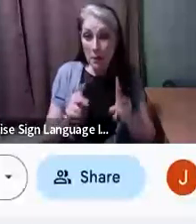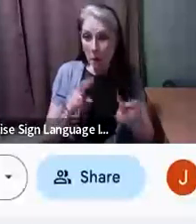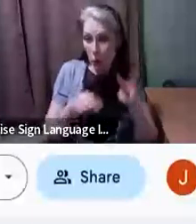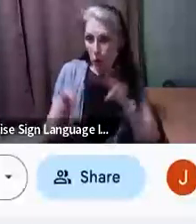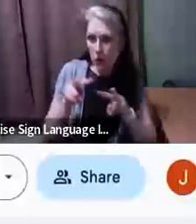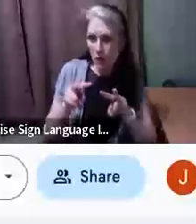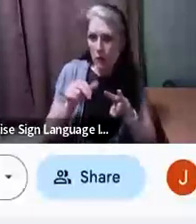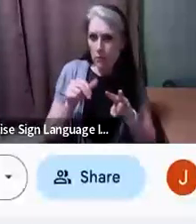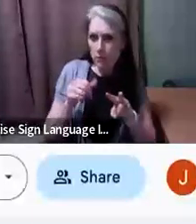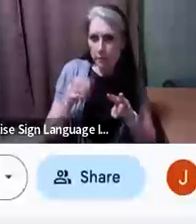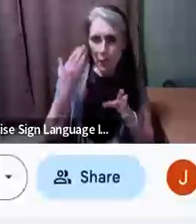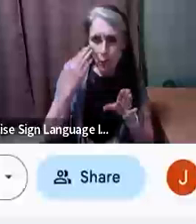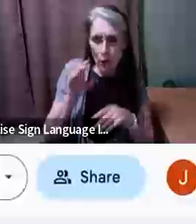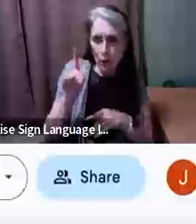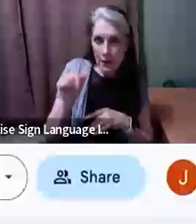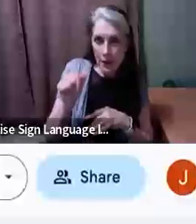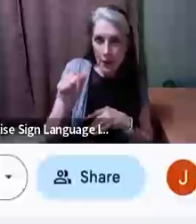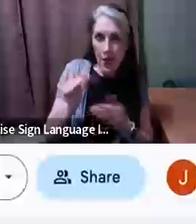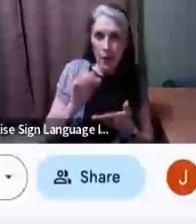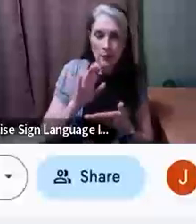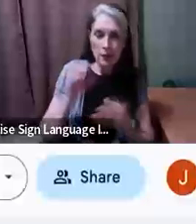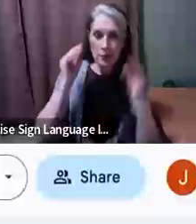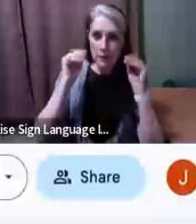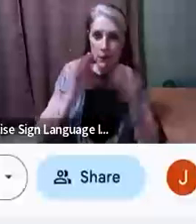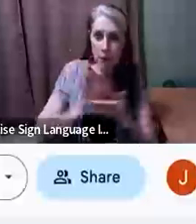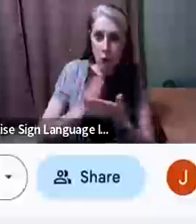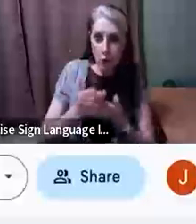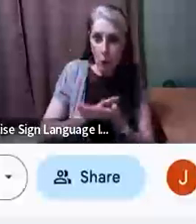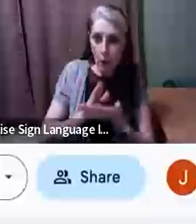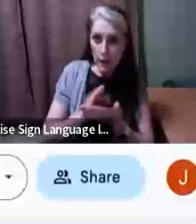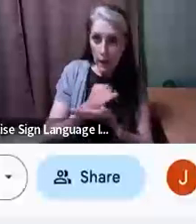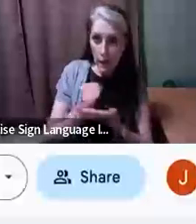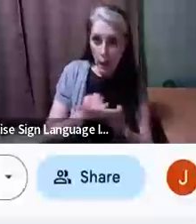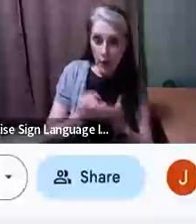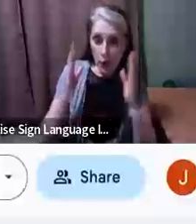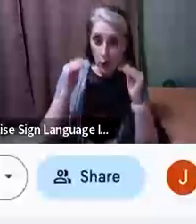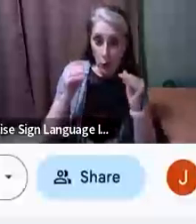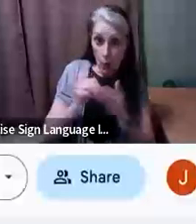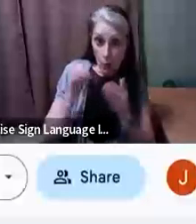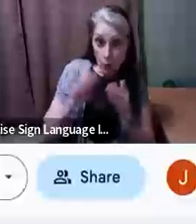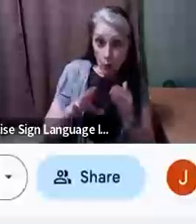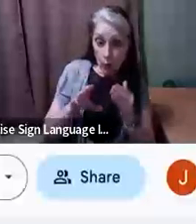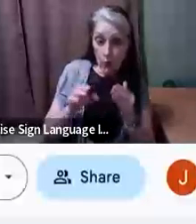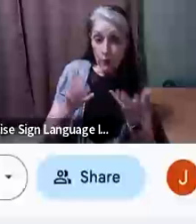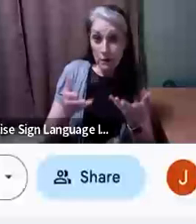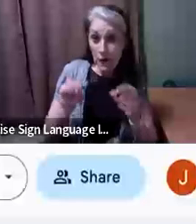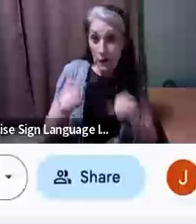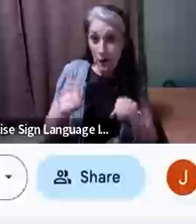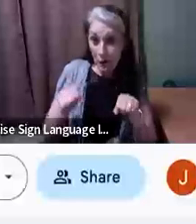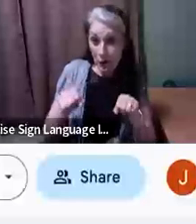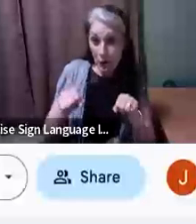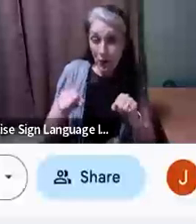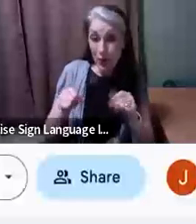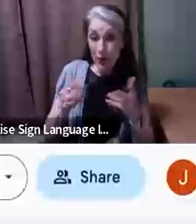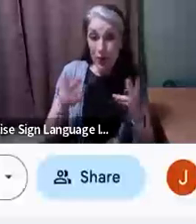or, you know, I was teaching culinary arts where it's like, we kind of hope our students are able to, you